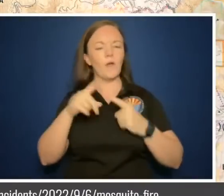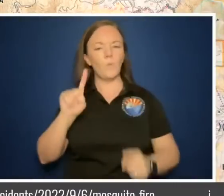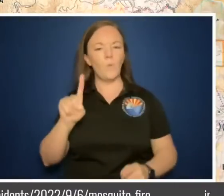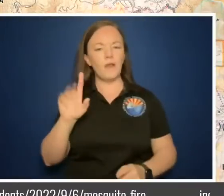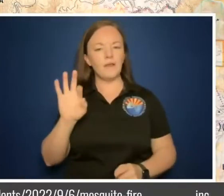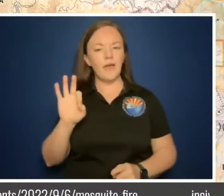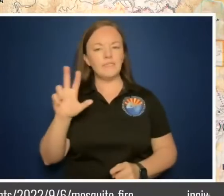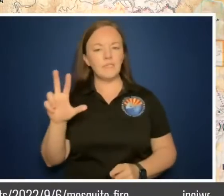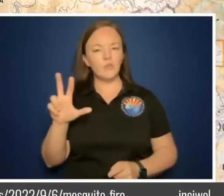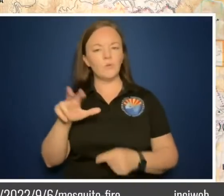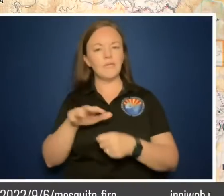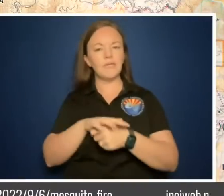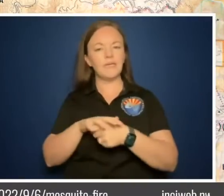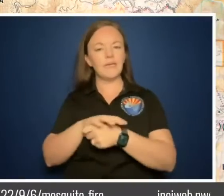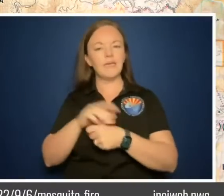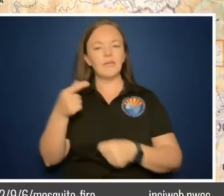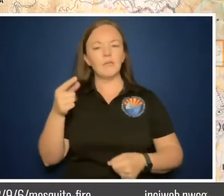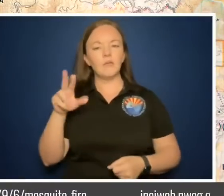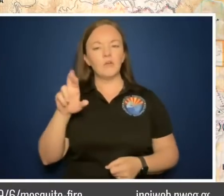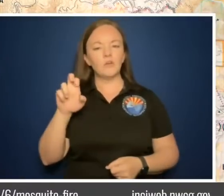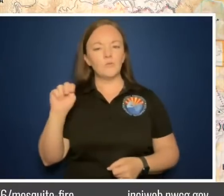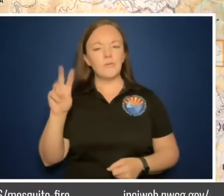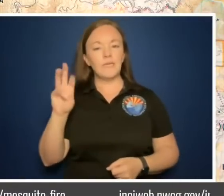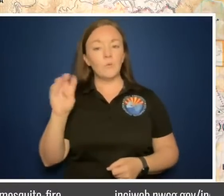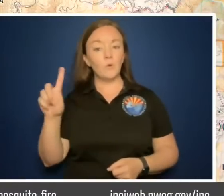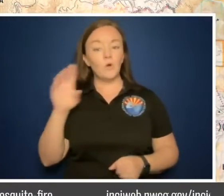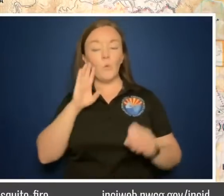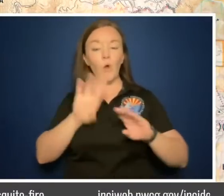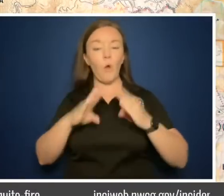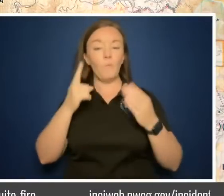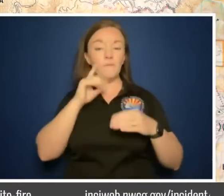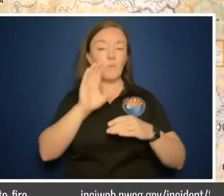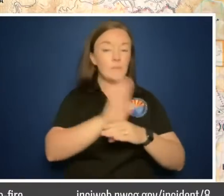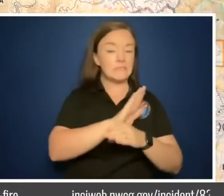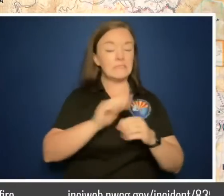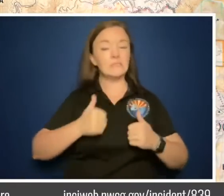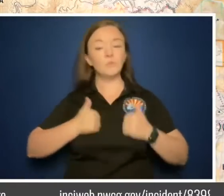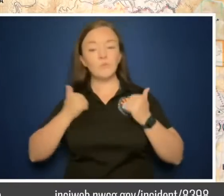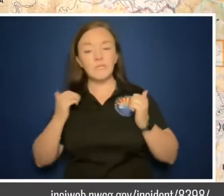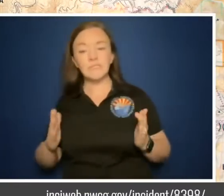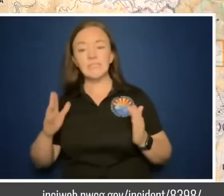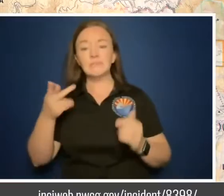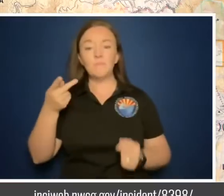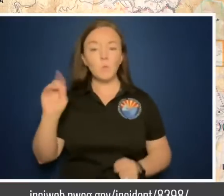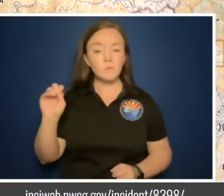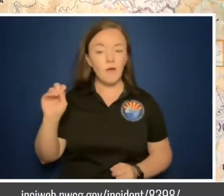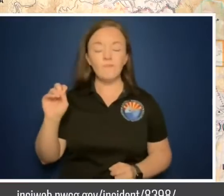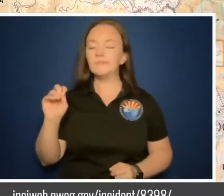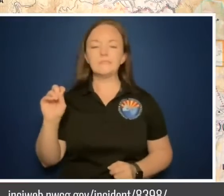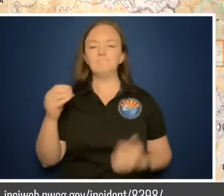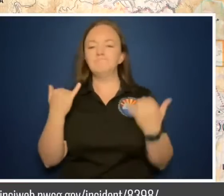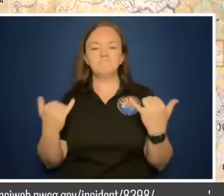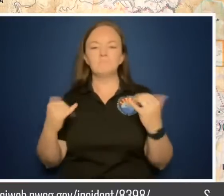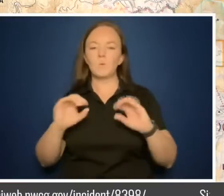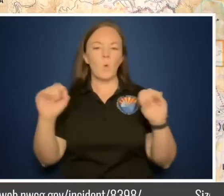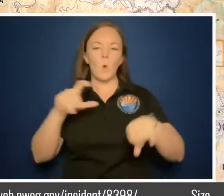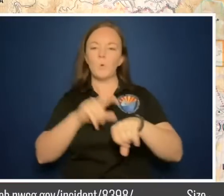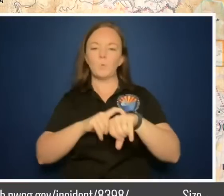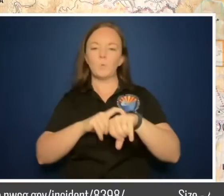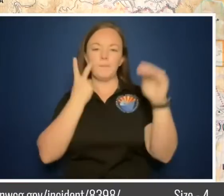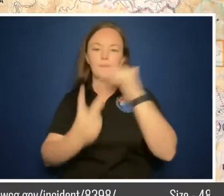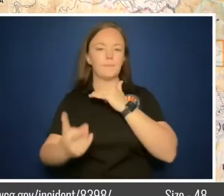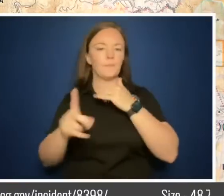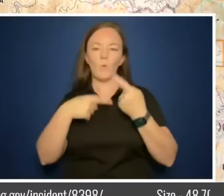for residents, businesses, and post office? At this time, we don't have estimated time for lifting the evacuation